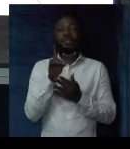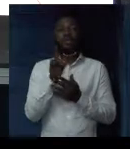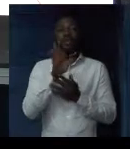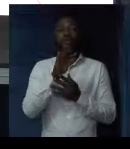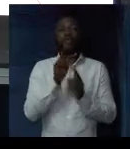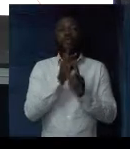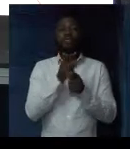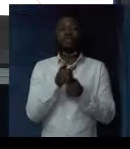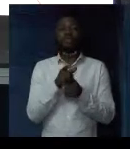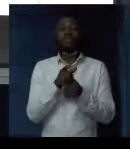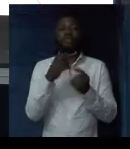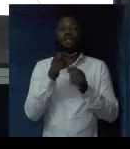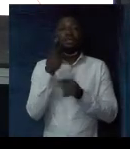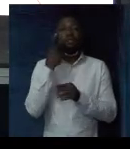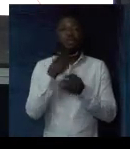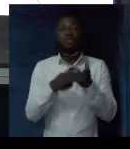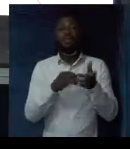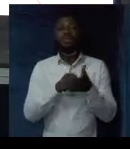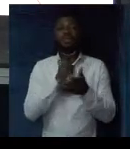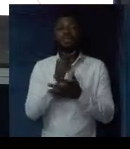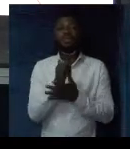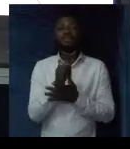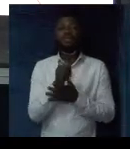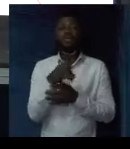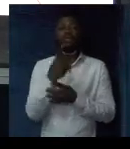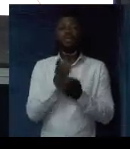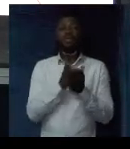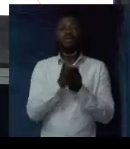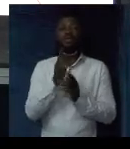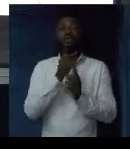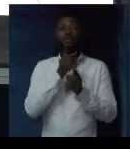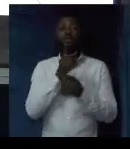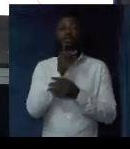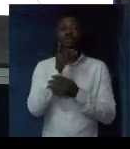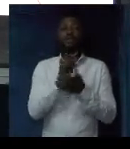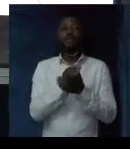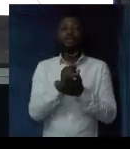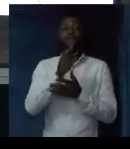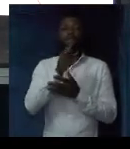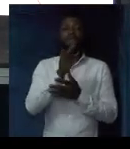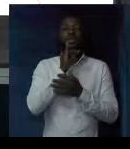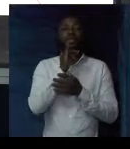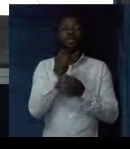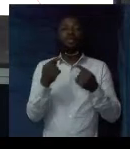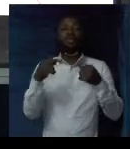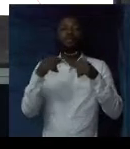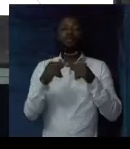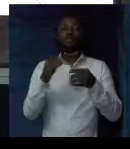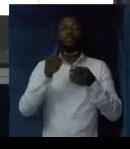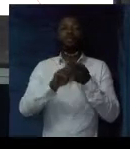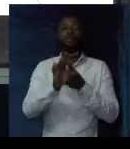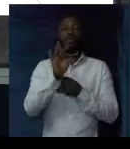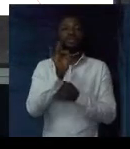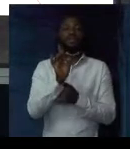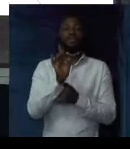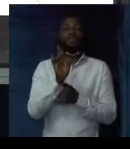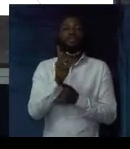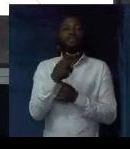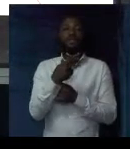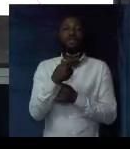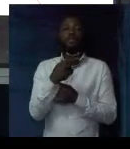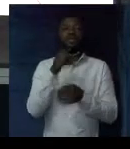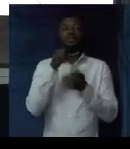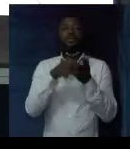you selected your answer? Let's see what it is then. The correct option is that B is corresponding to